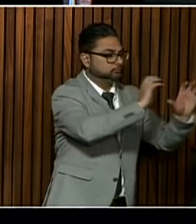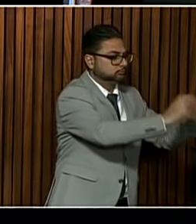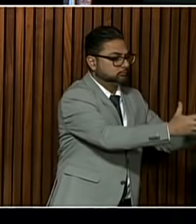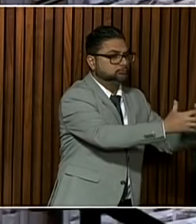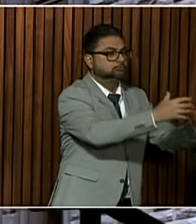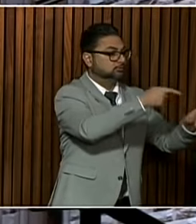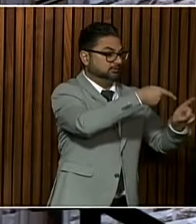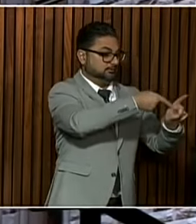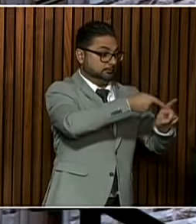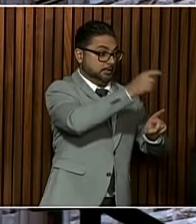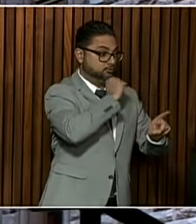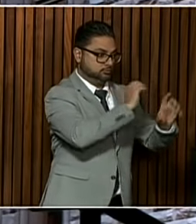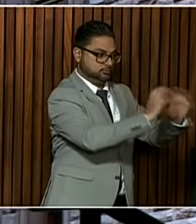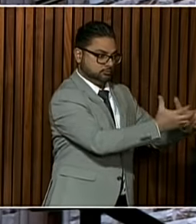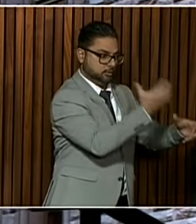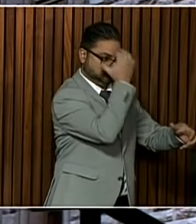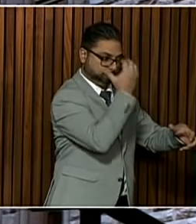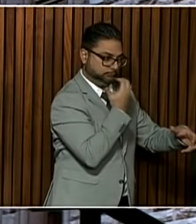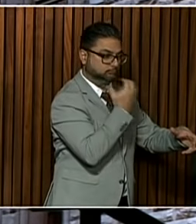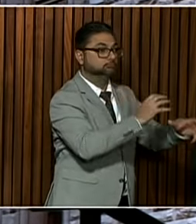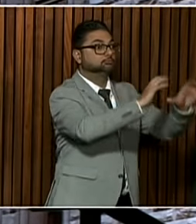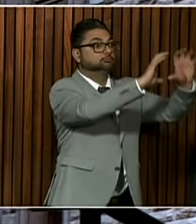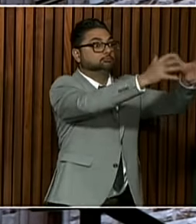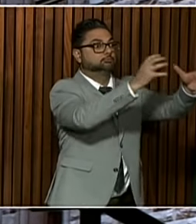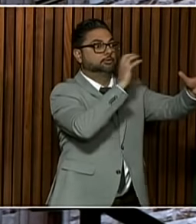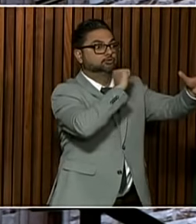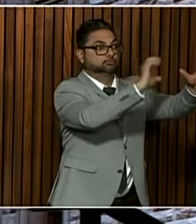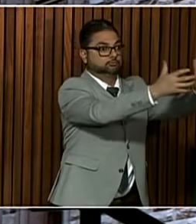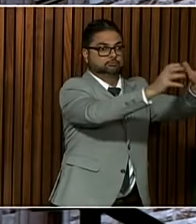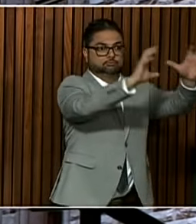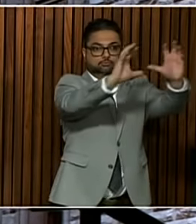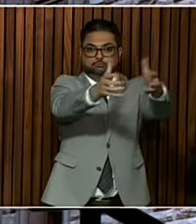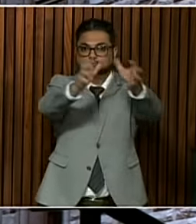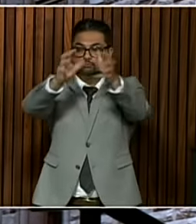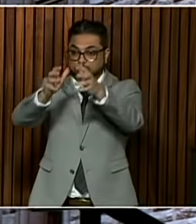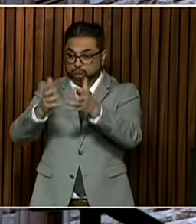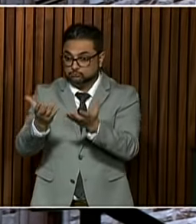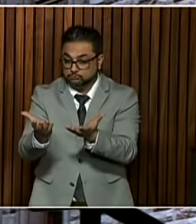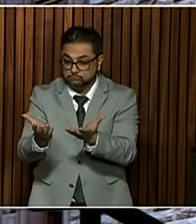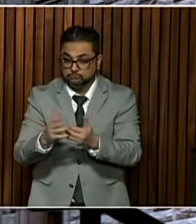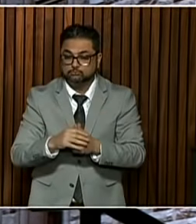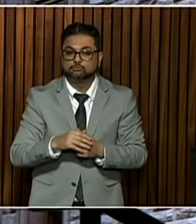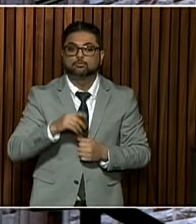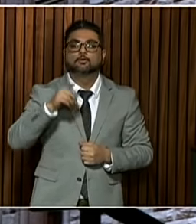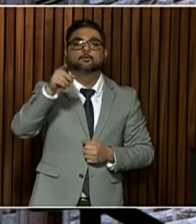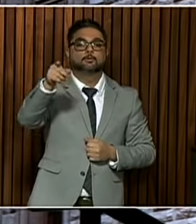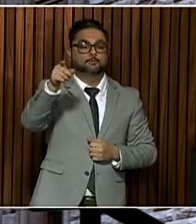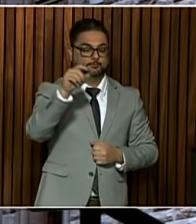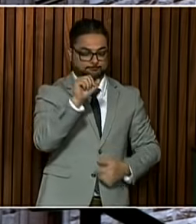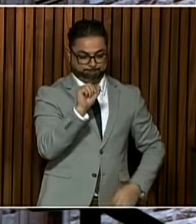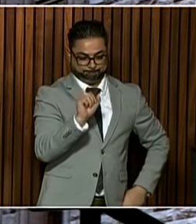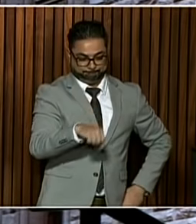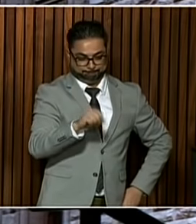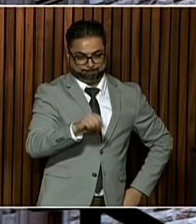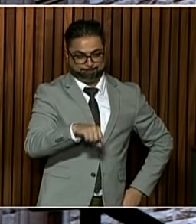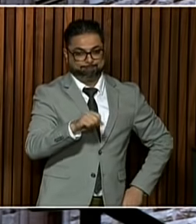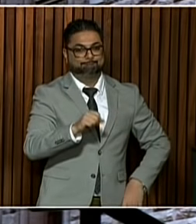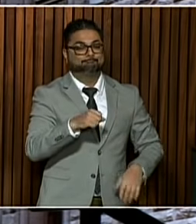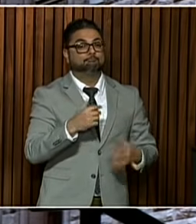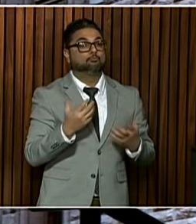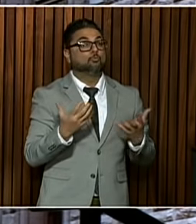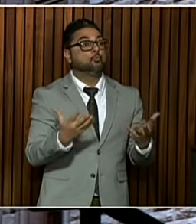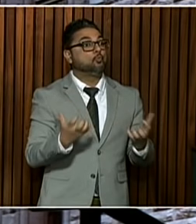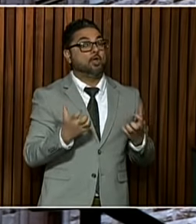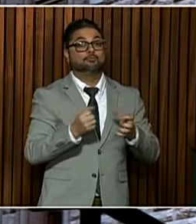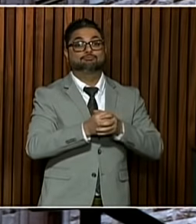would be my anticipation, like I'm not hoping for large numbers, of course, but when you have a larger N and we can stratify it, so it makes